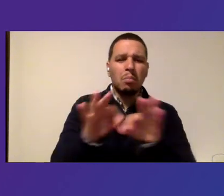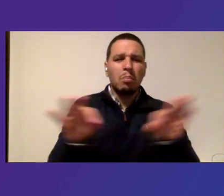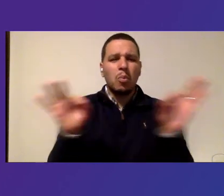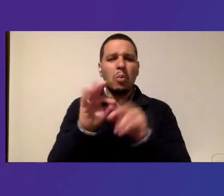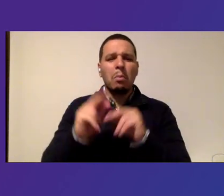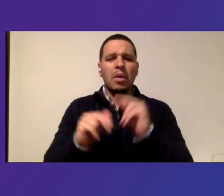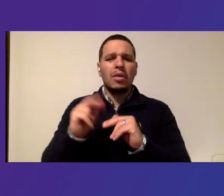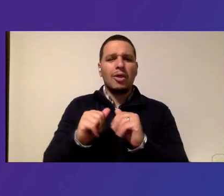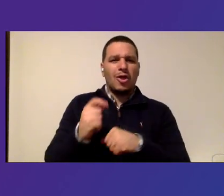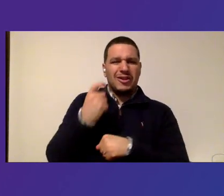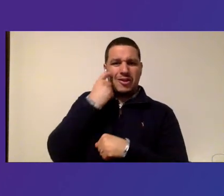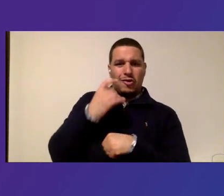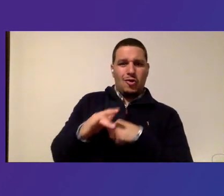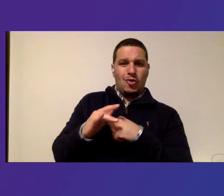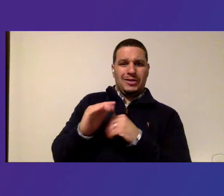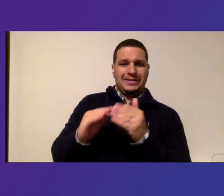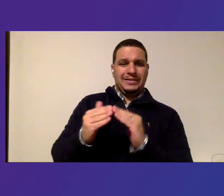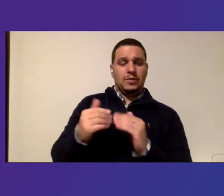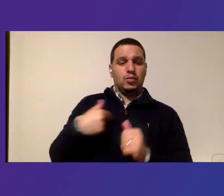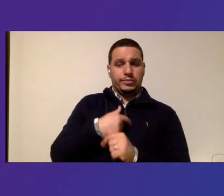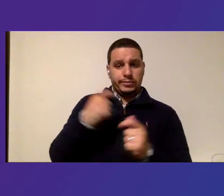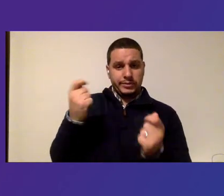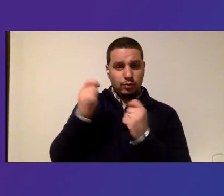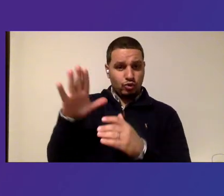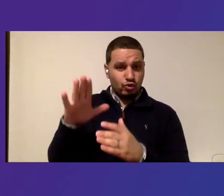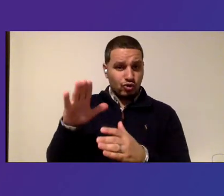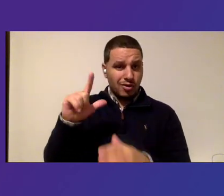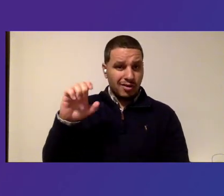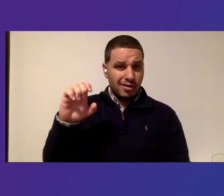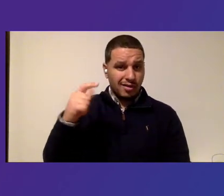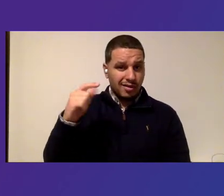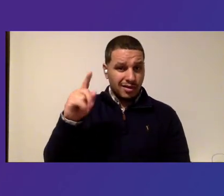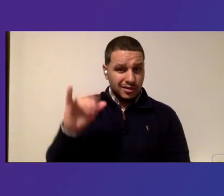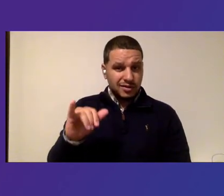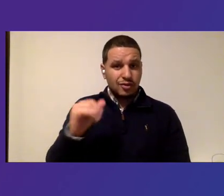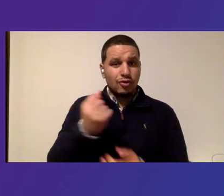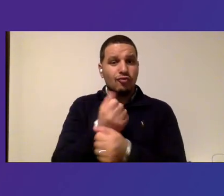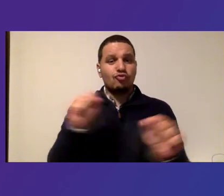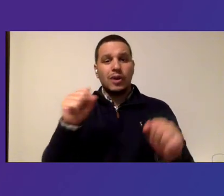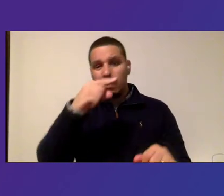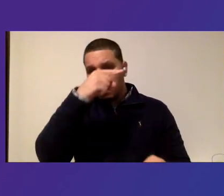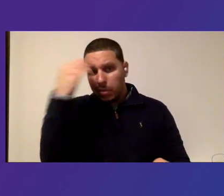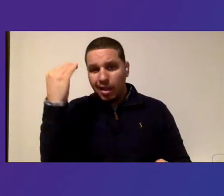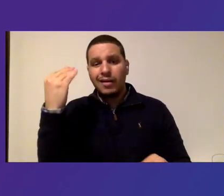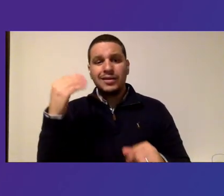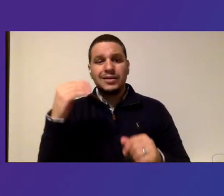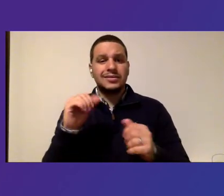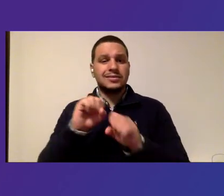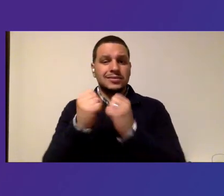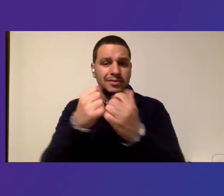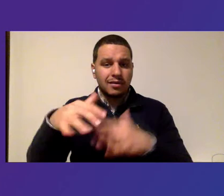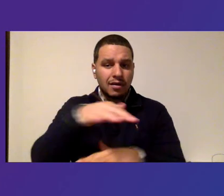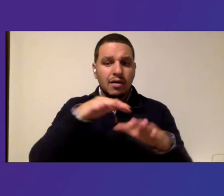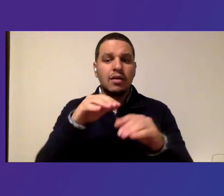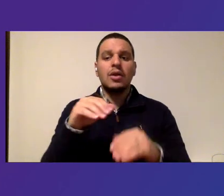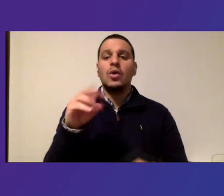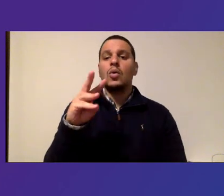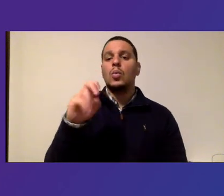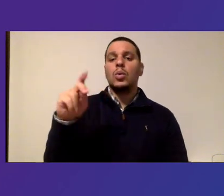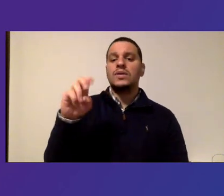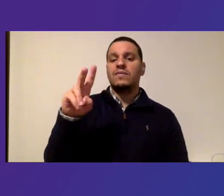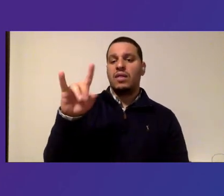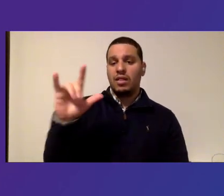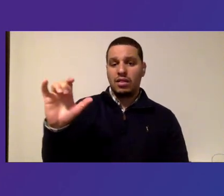city. We also celebrate their legacy through the Free Black Societies of Seneca Village and Weeksville, through the